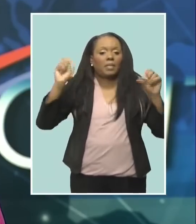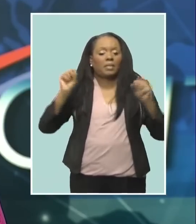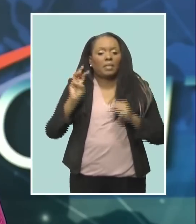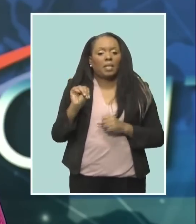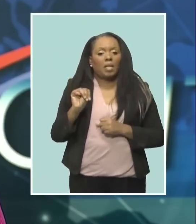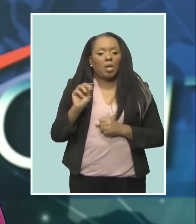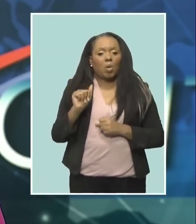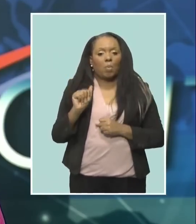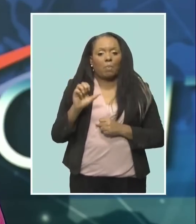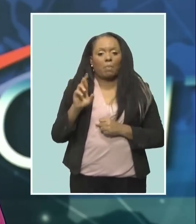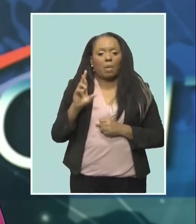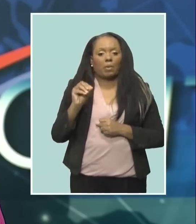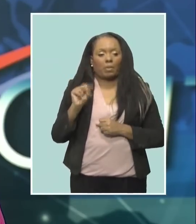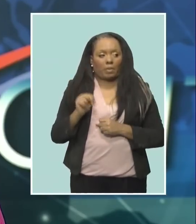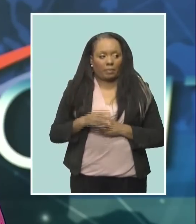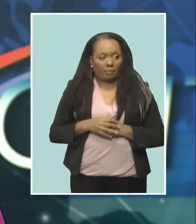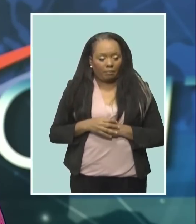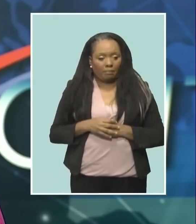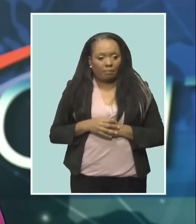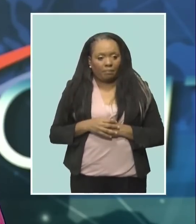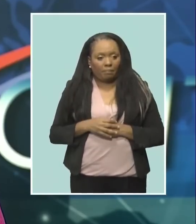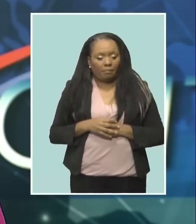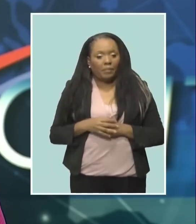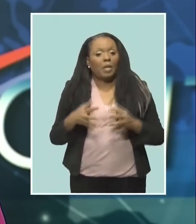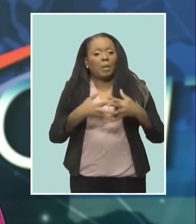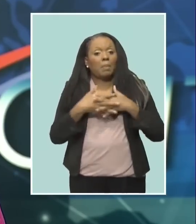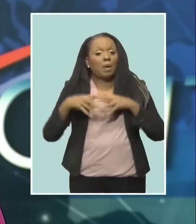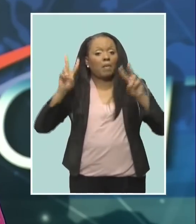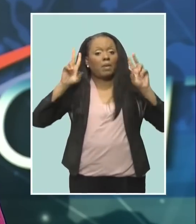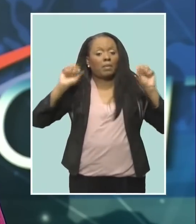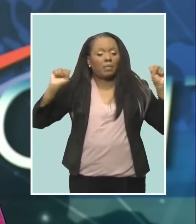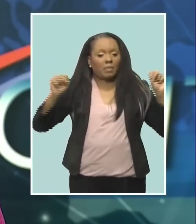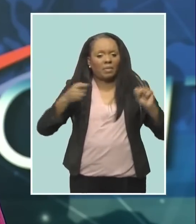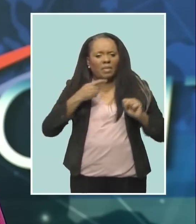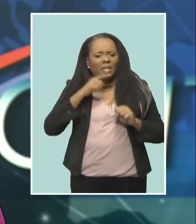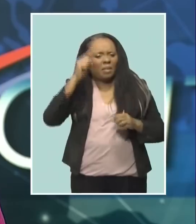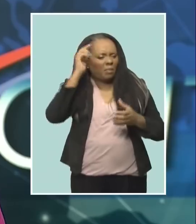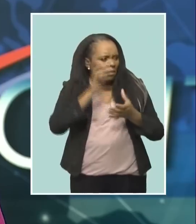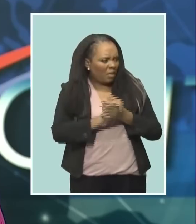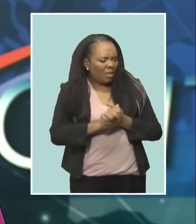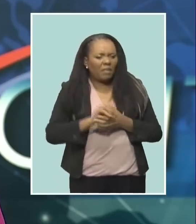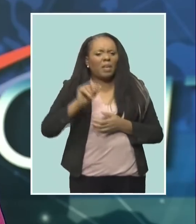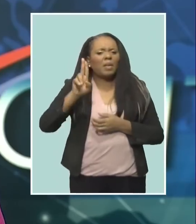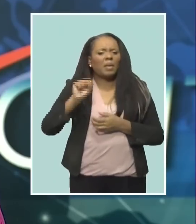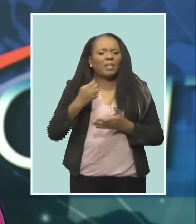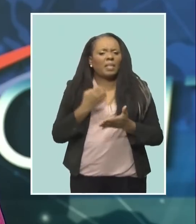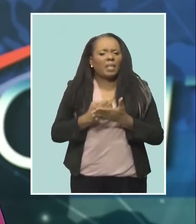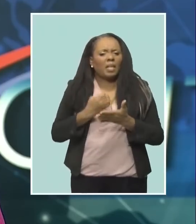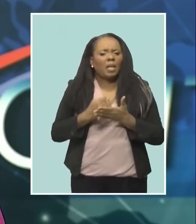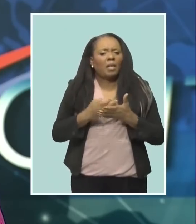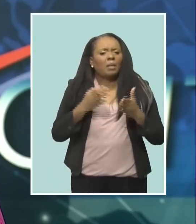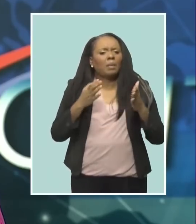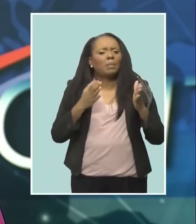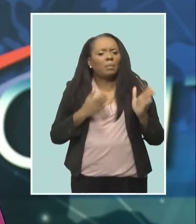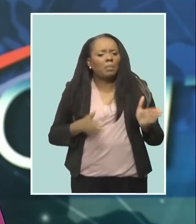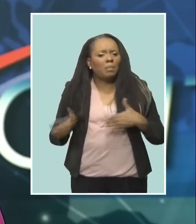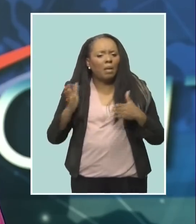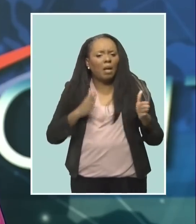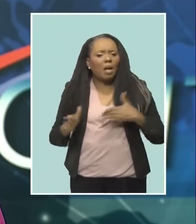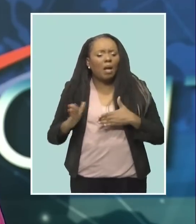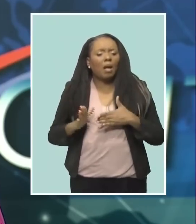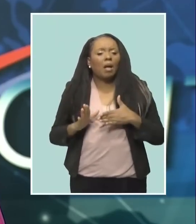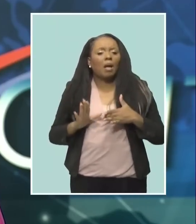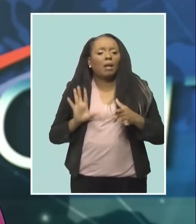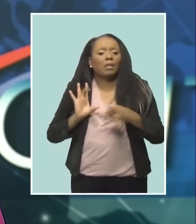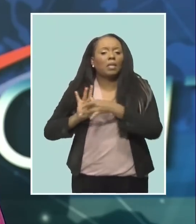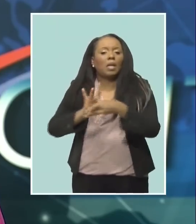Macron. Vice President Harris, during the conversation, emphasized her belief that U.S. economic and strategic interests are intertwined